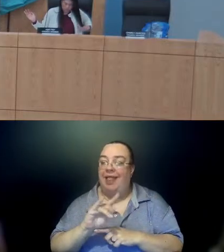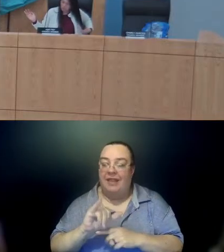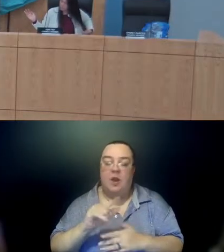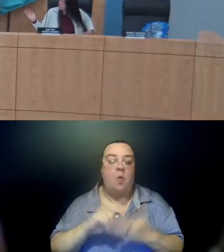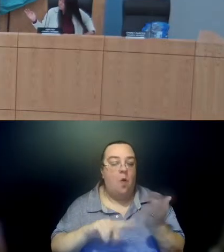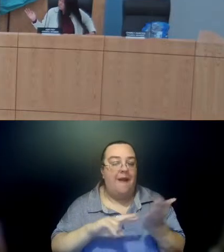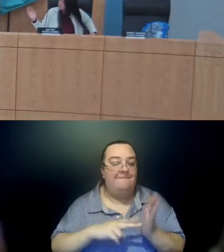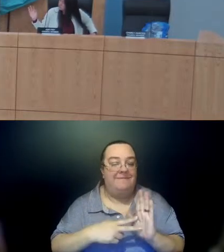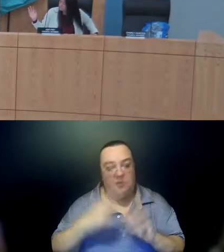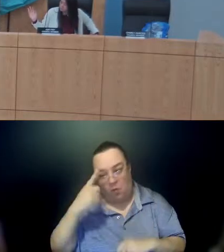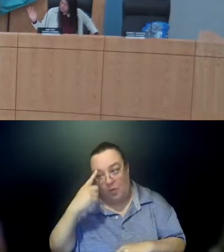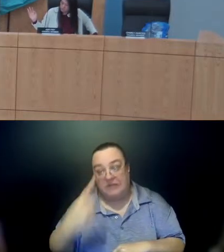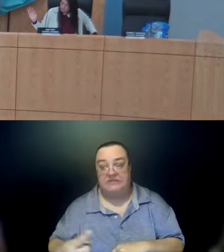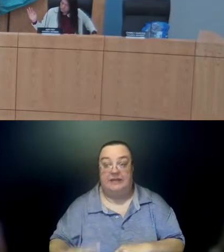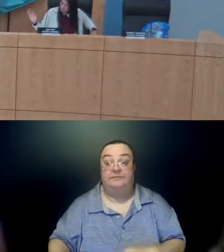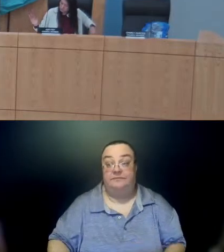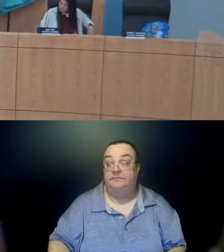mean.